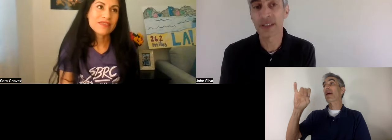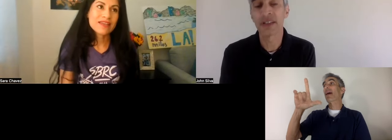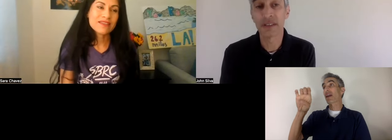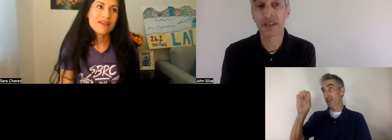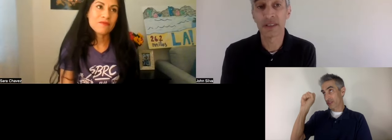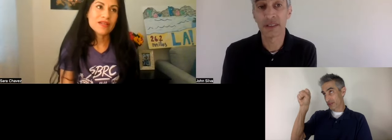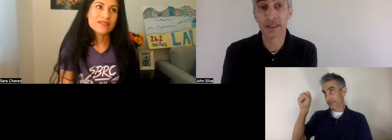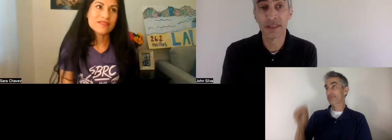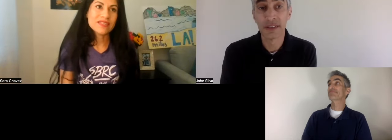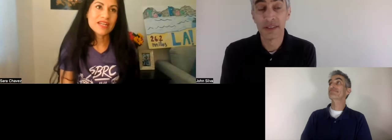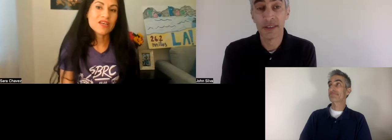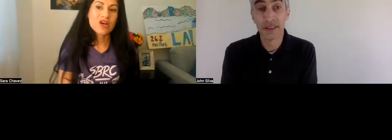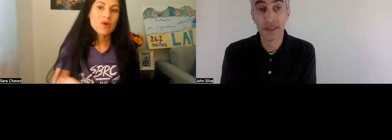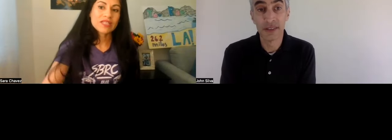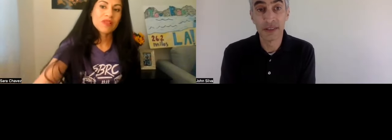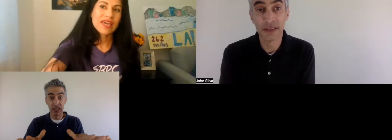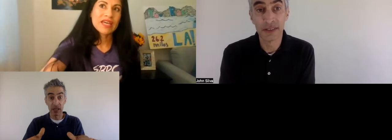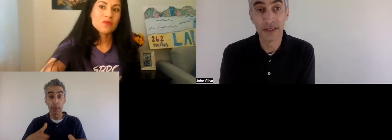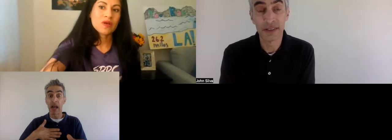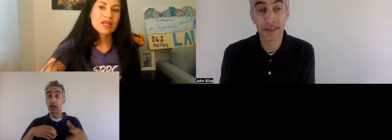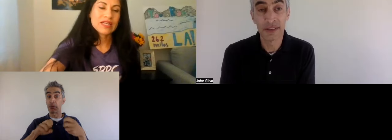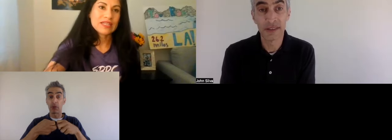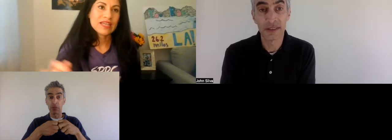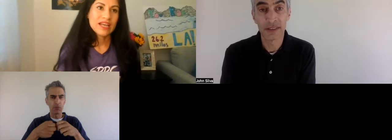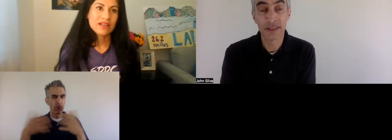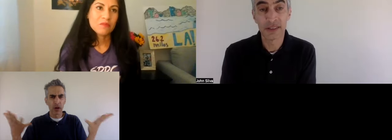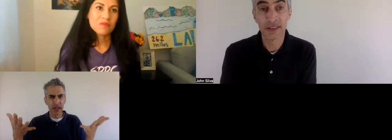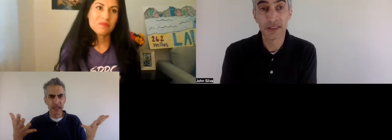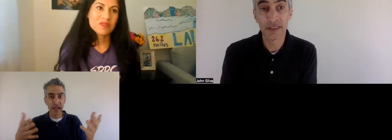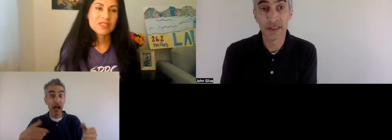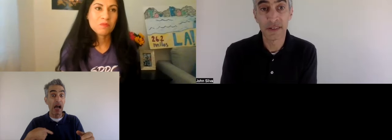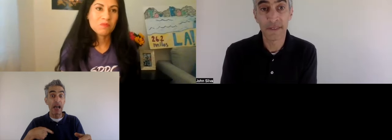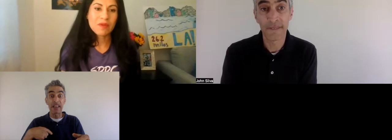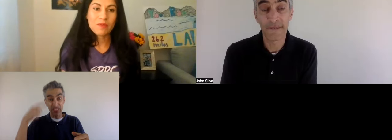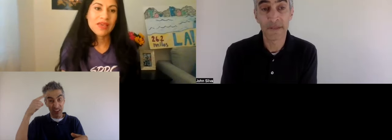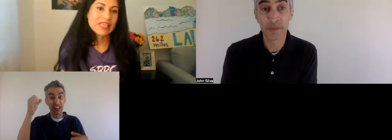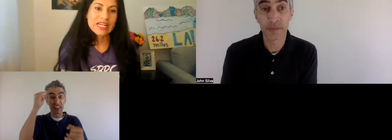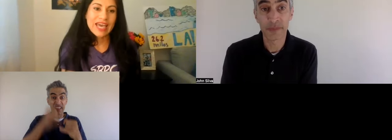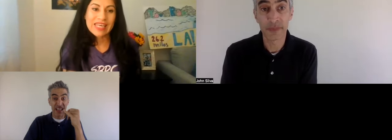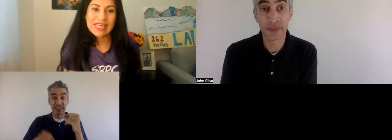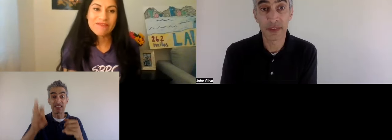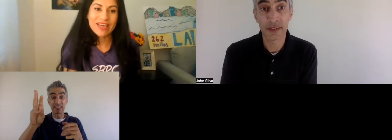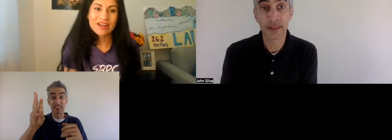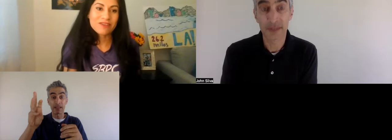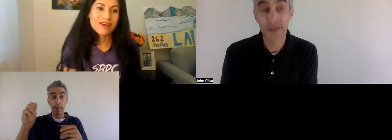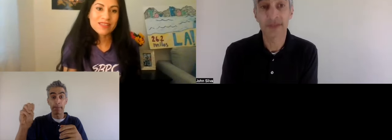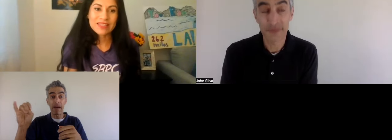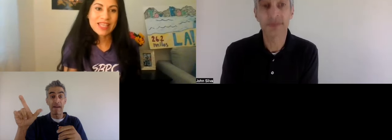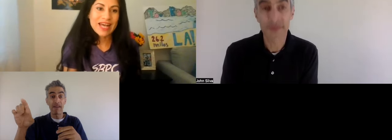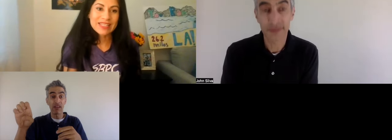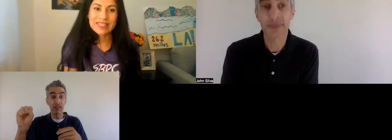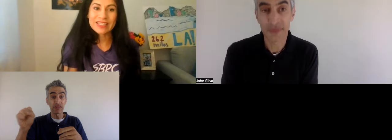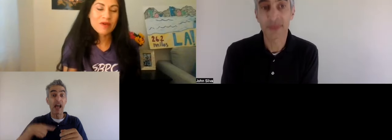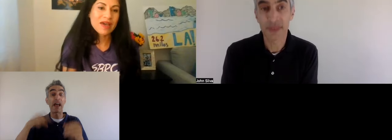So I think that what didn't go as planned was just maybe being a little naive. I kind of thought that